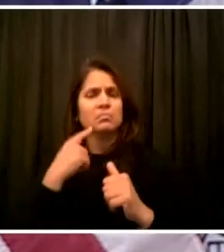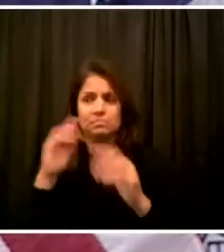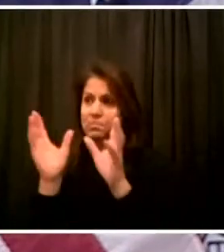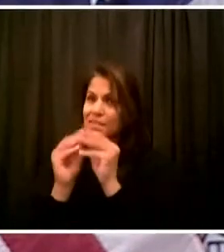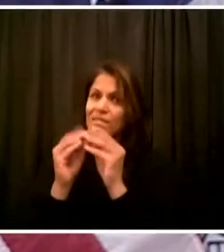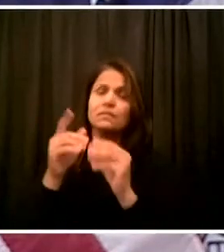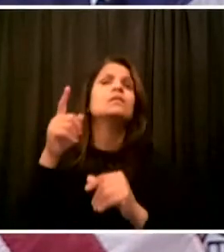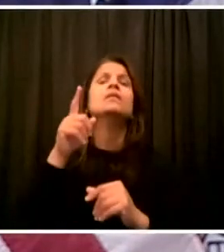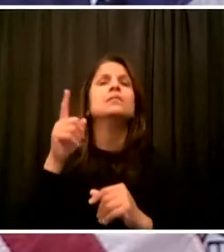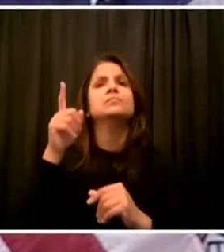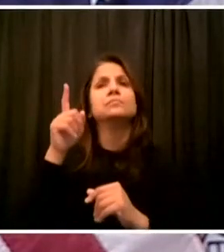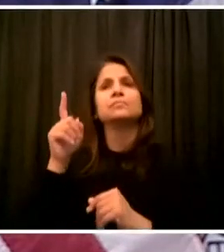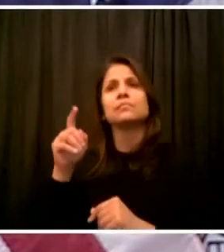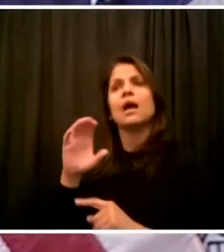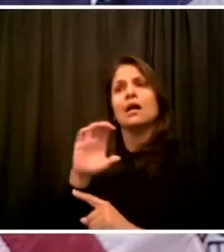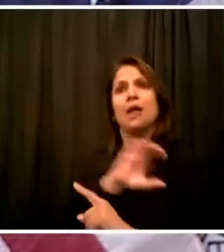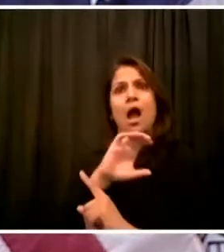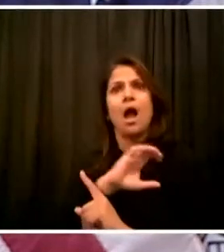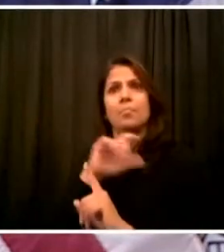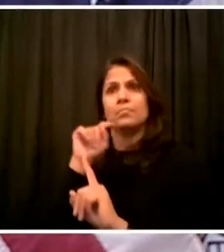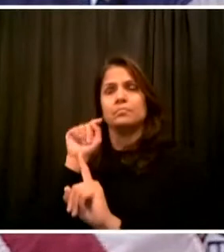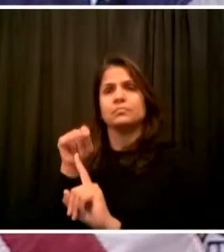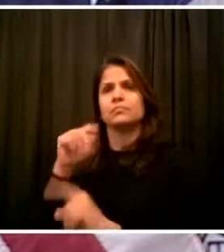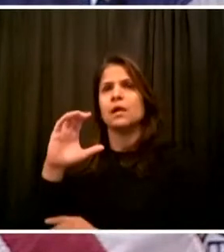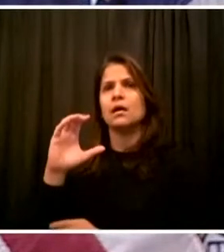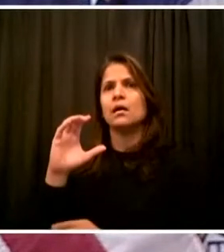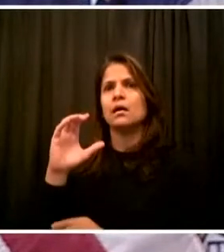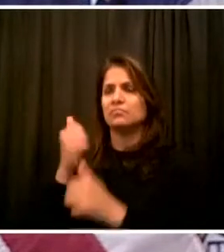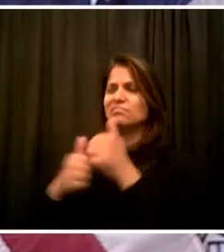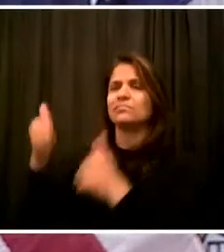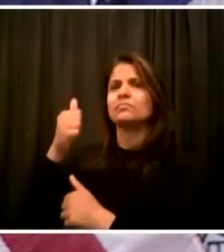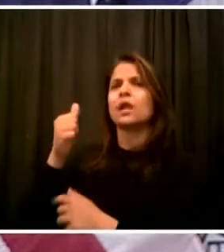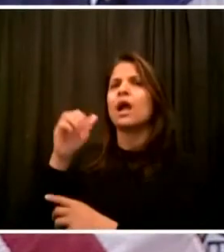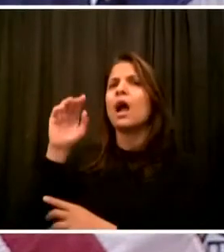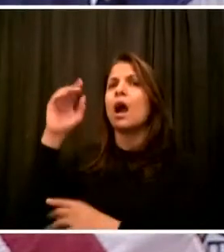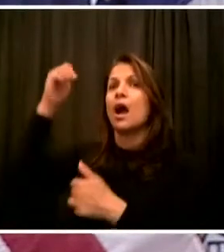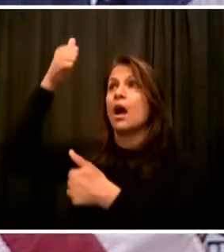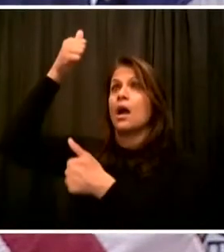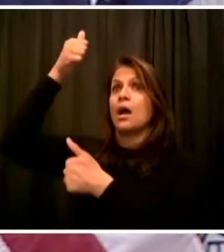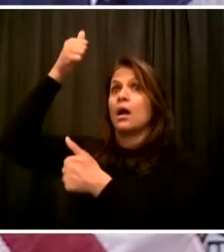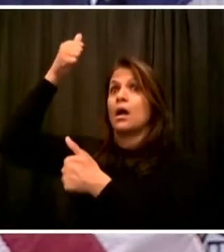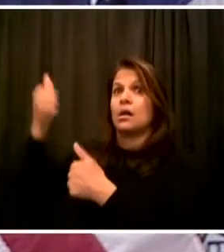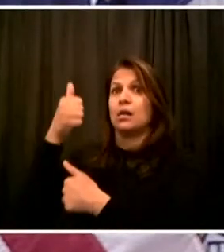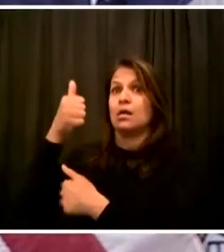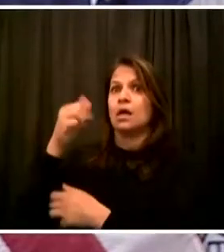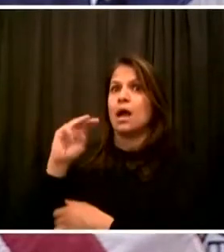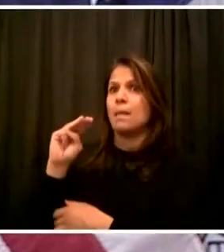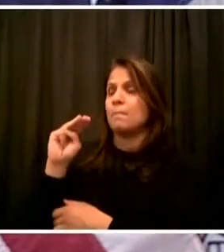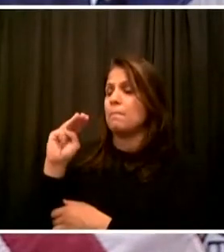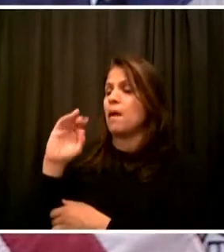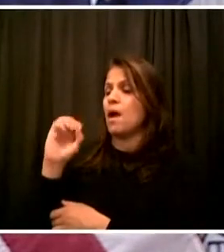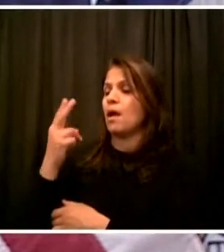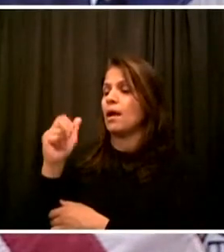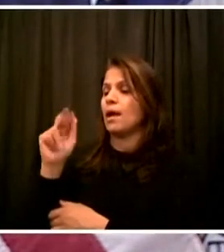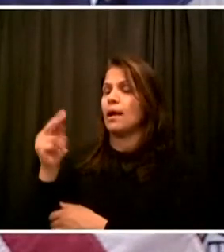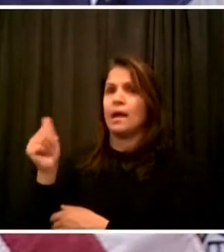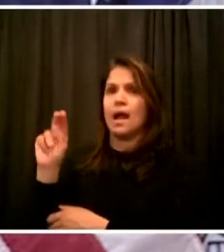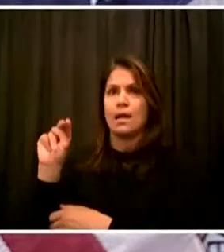want to speak to each of them and understand exactly what happened. But it's not something,